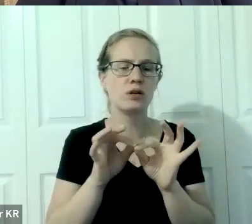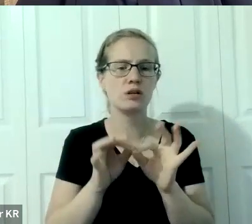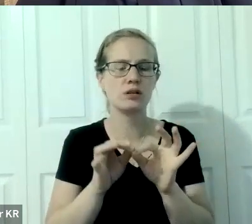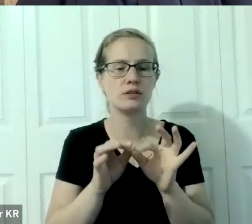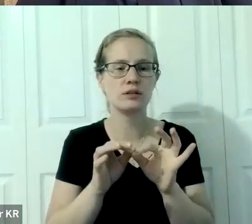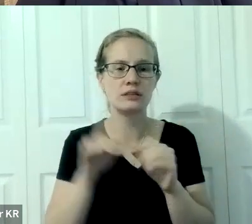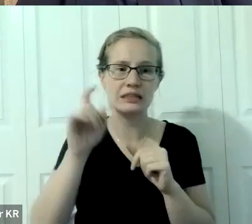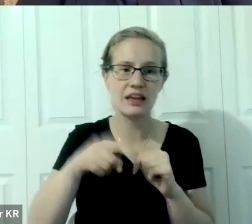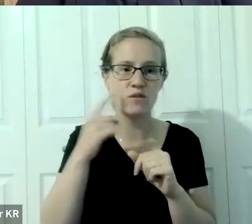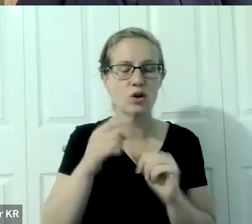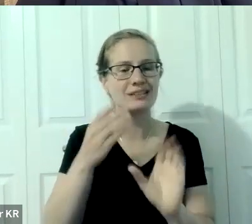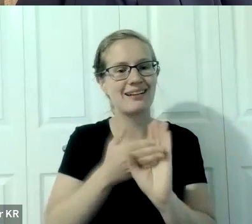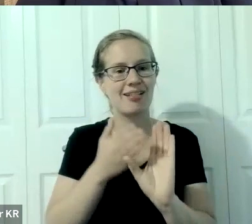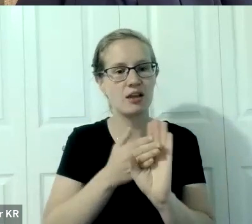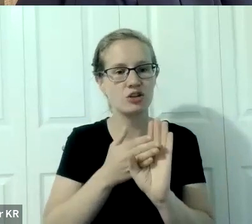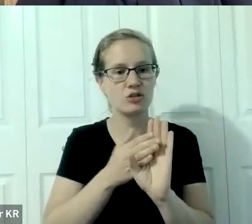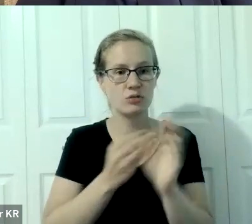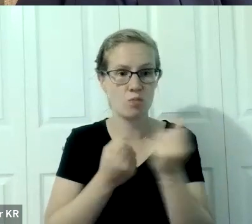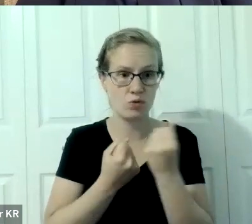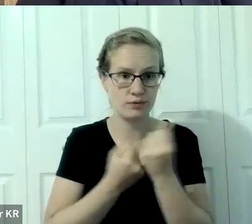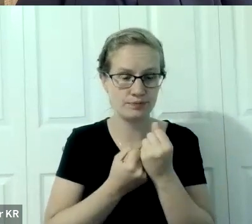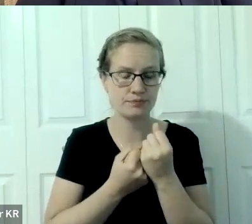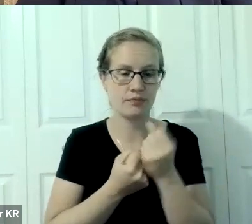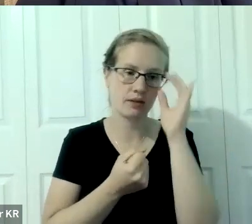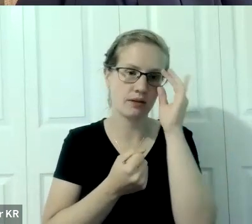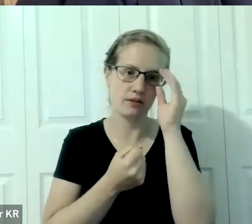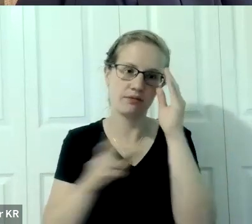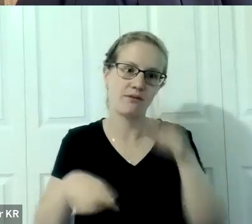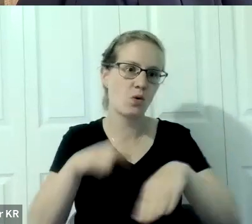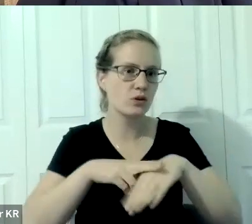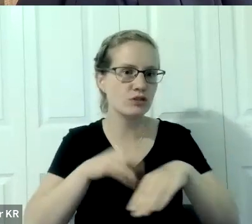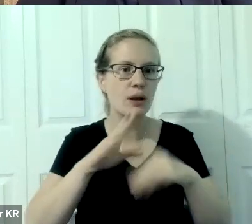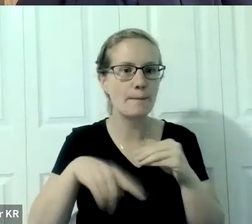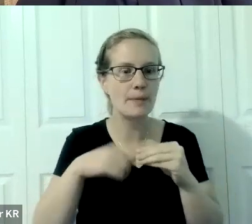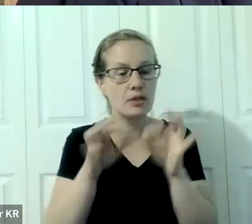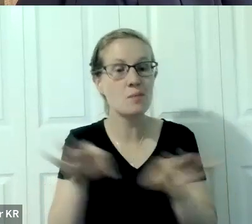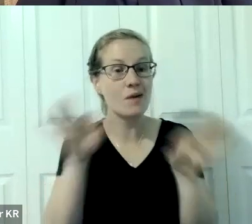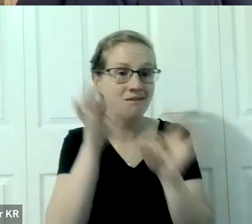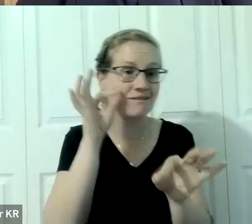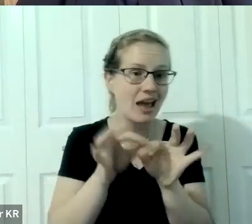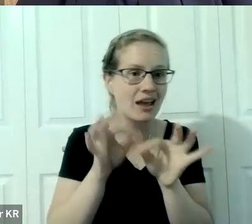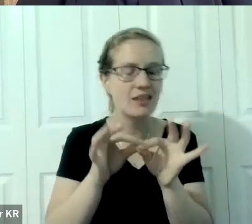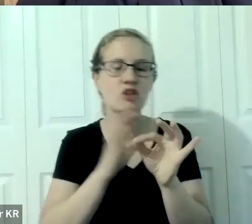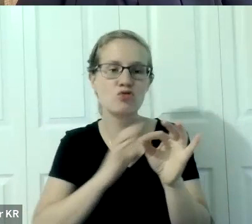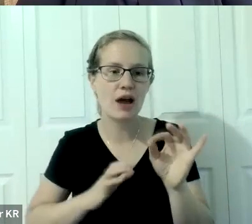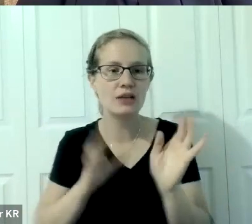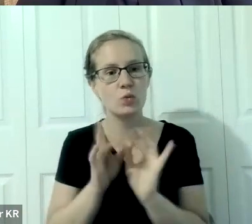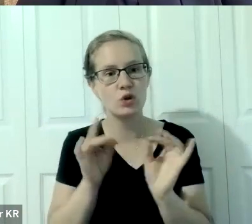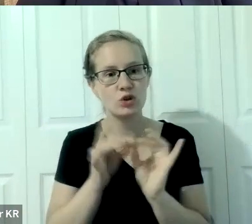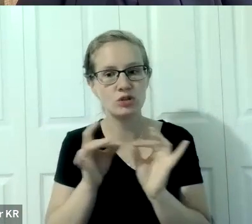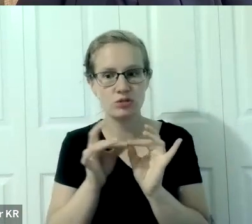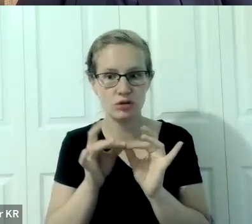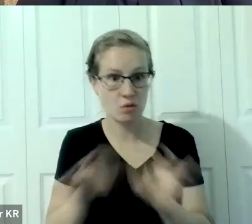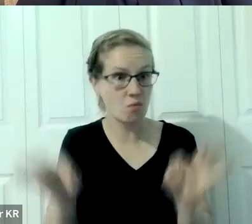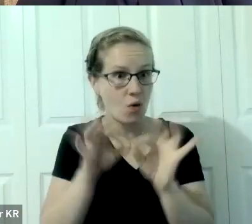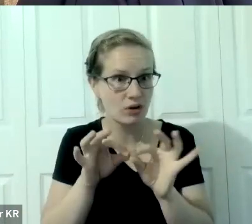the indispensable need for psychological support. And of course, talked about the importance of faith and how Christ's words are also important.